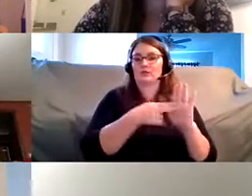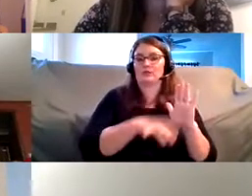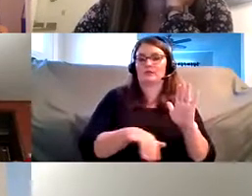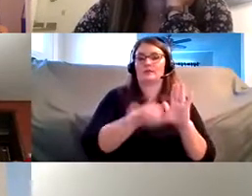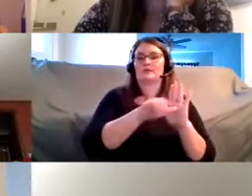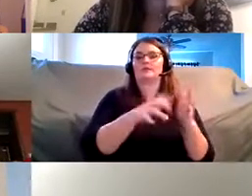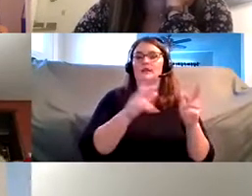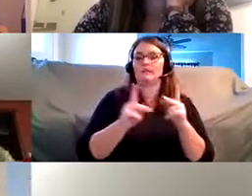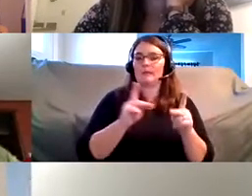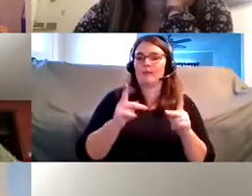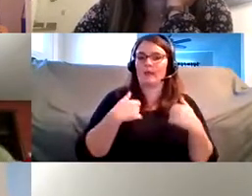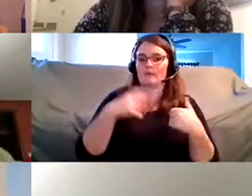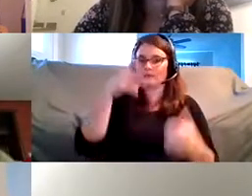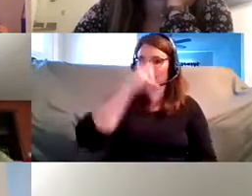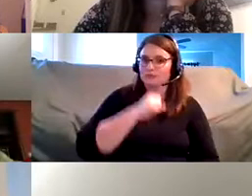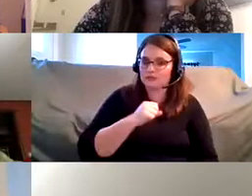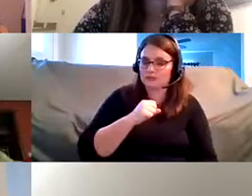to find